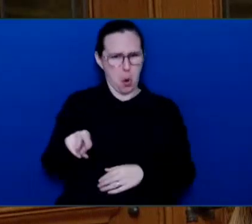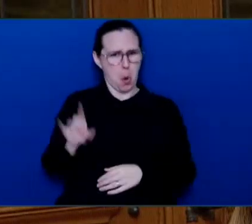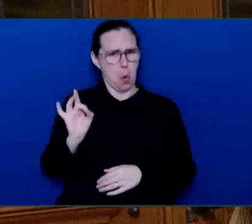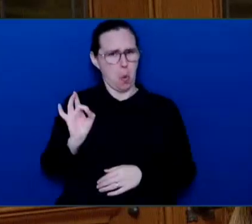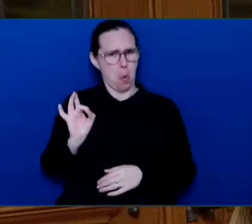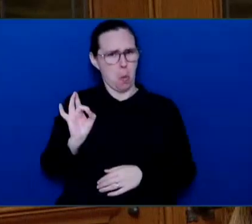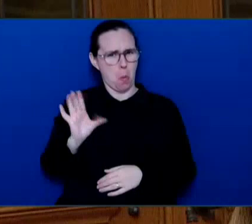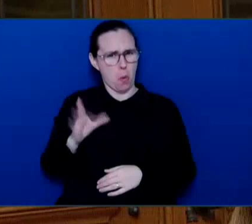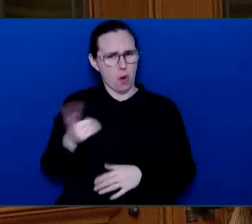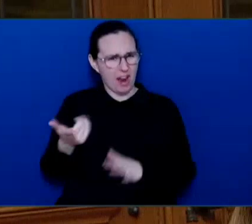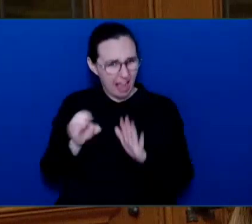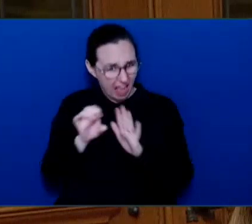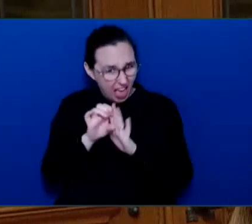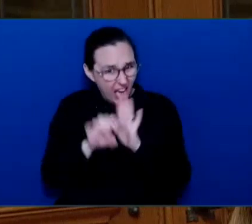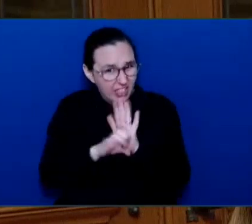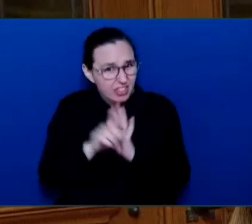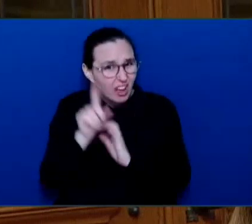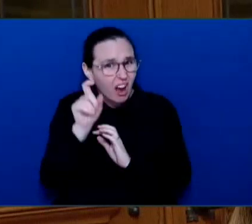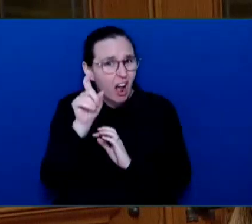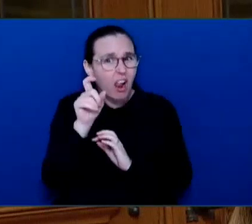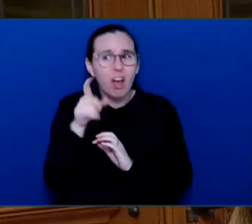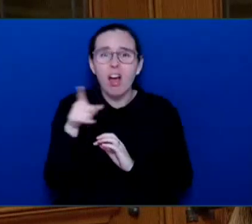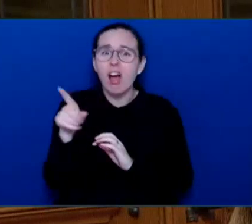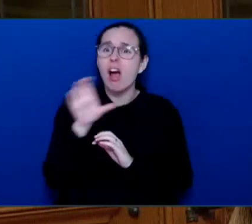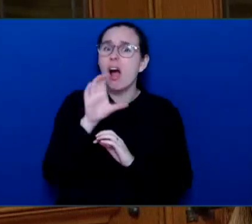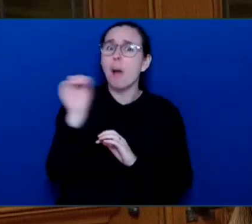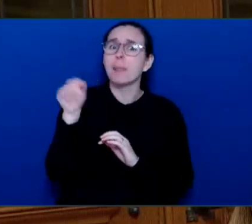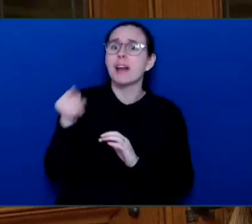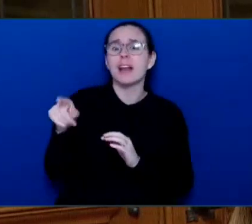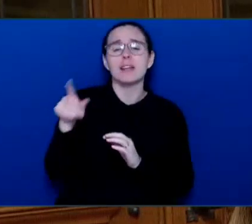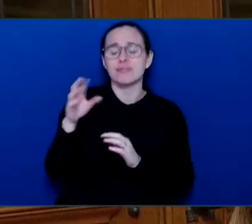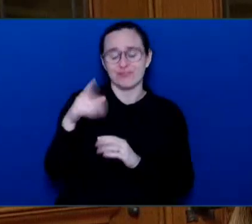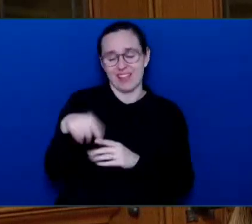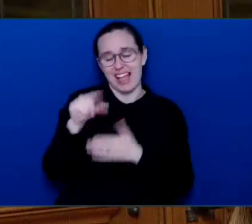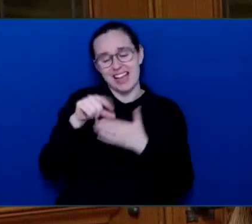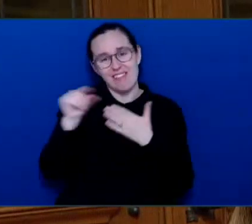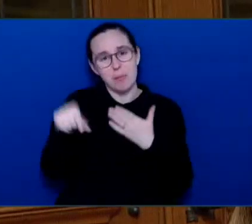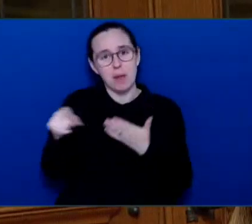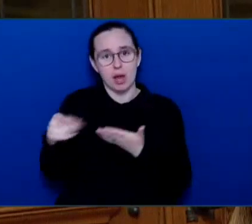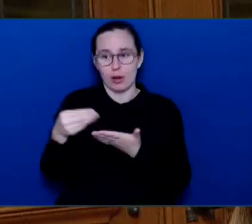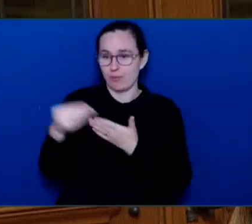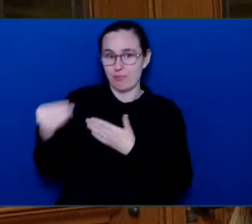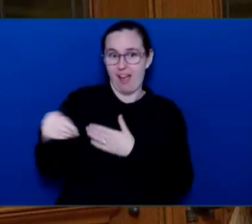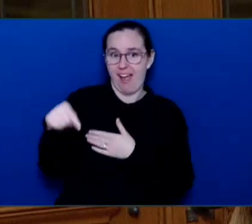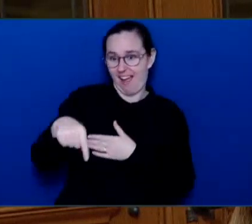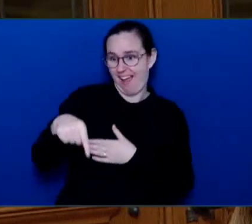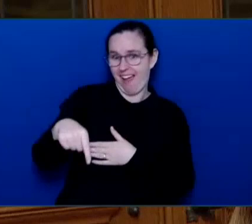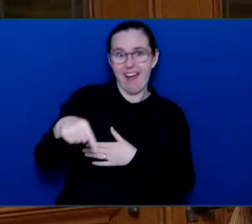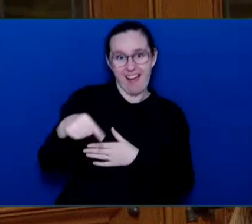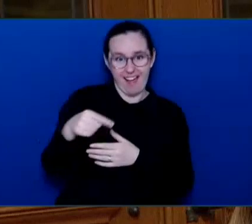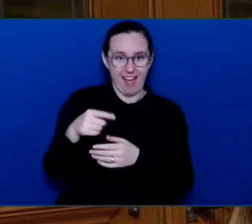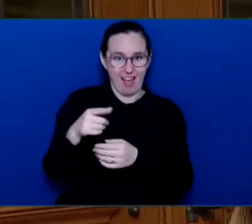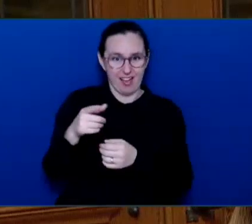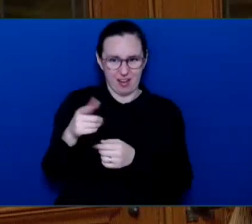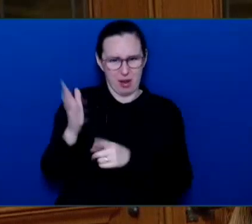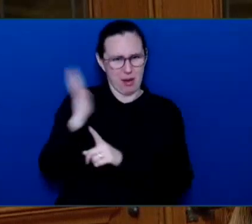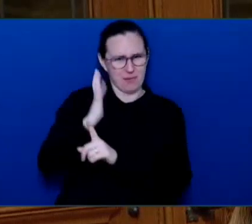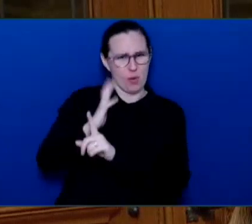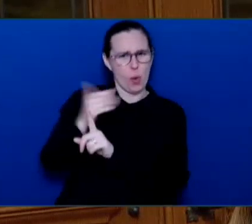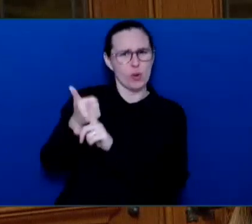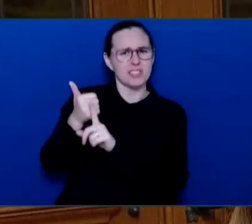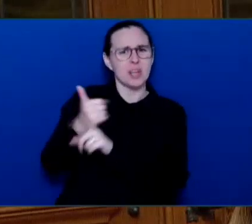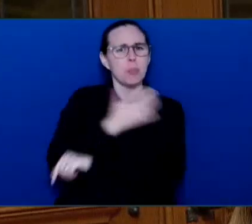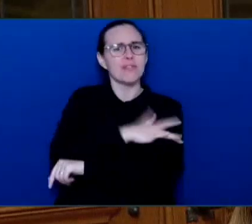company started by the former provincial health officer of BC who used this mantle of his